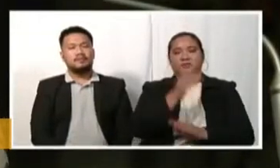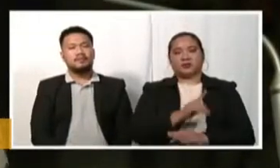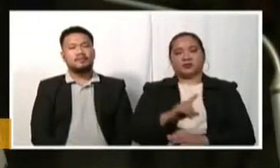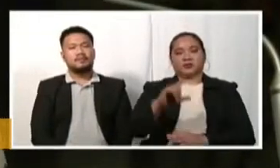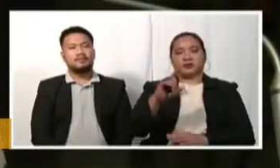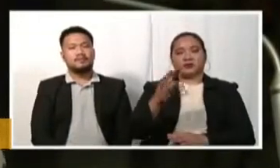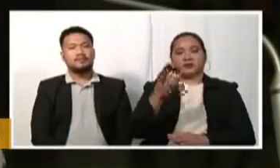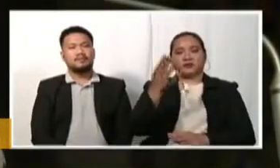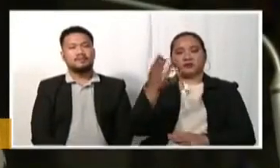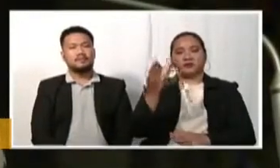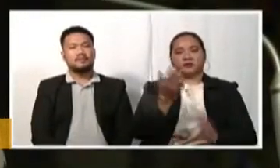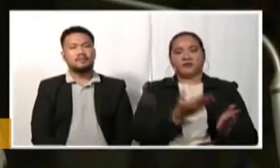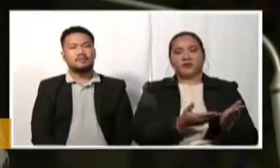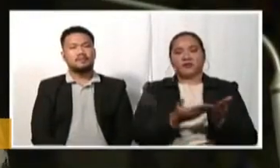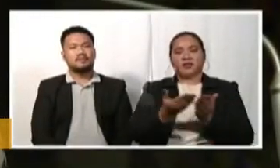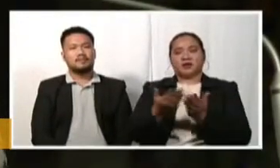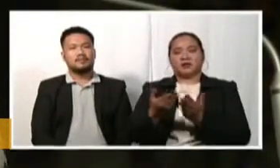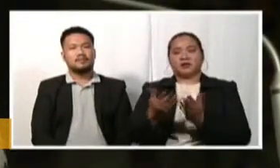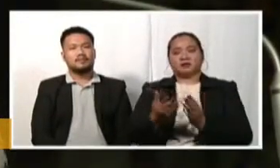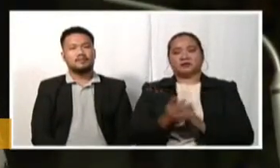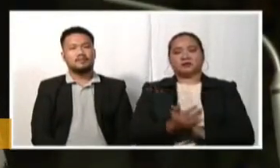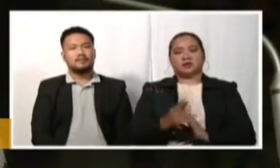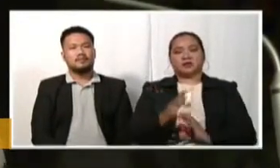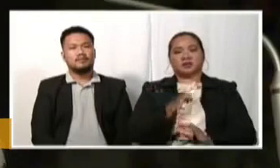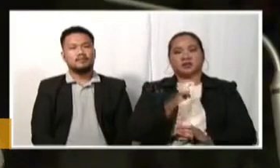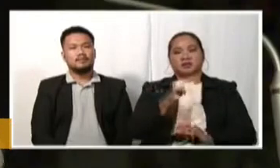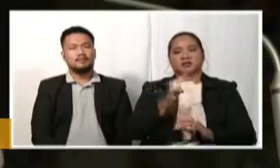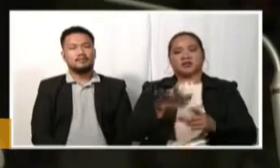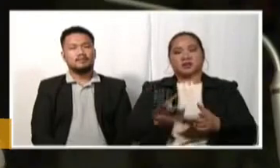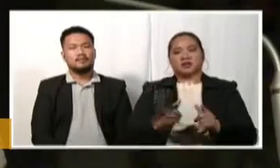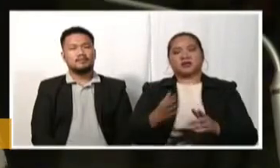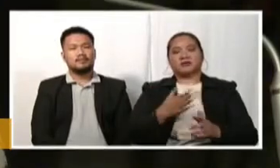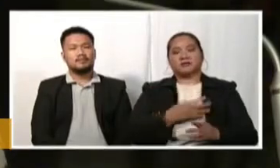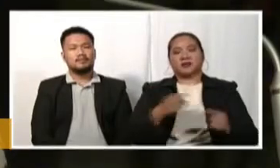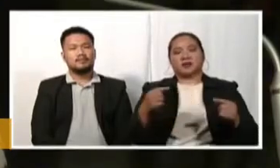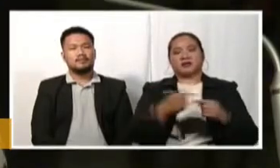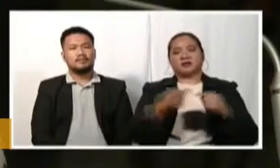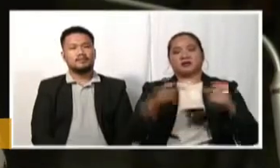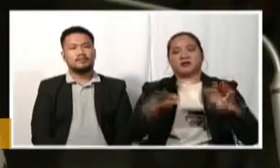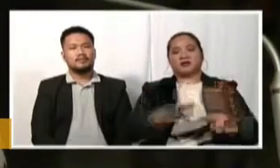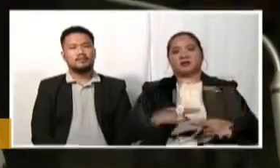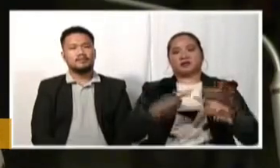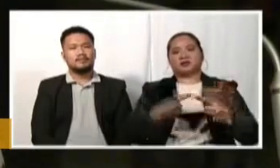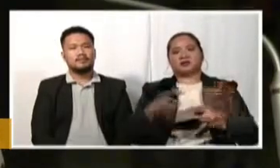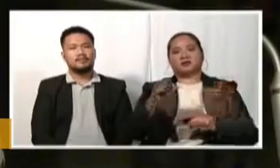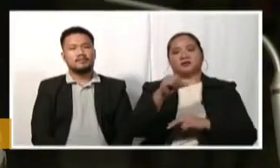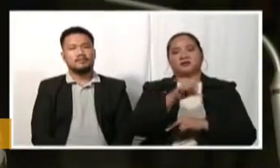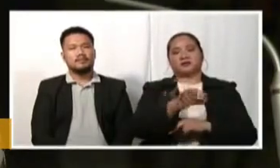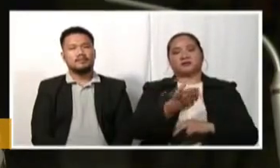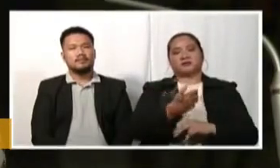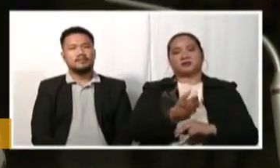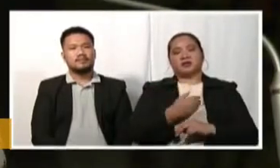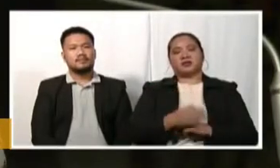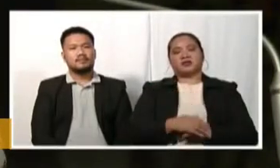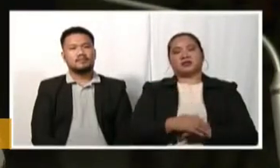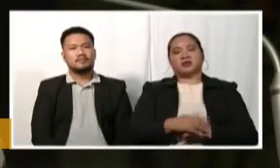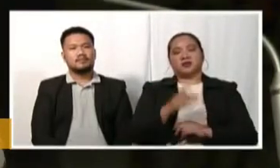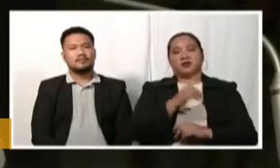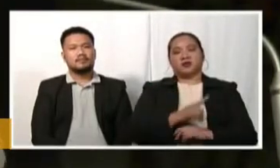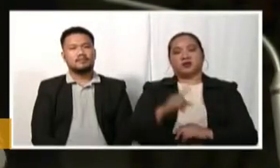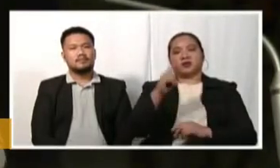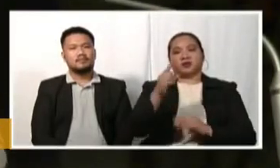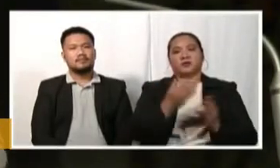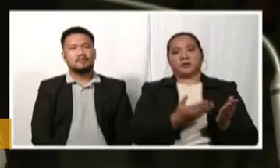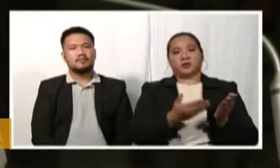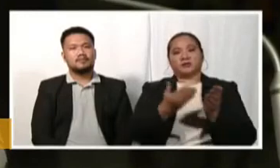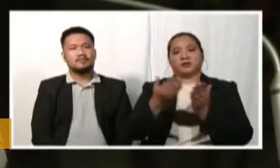For you drew me clear and did not let my enemies rejoice over me. O Lord, you brought